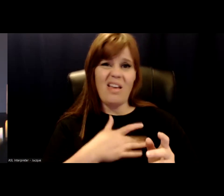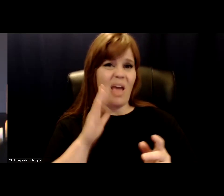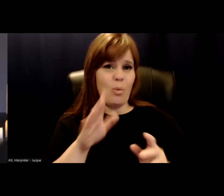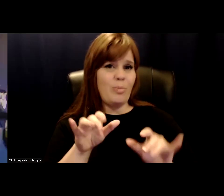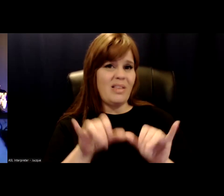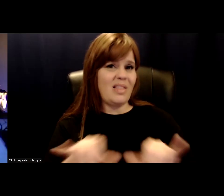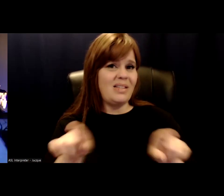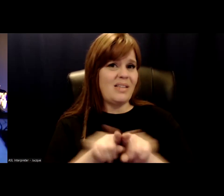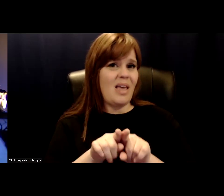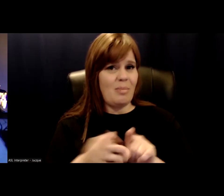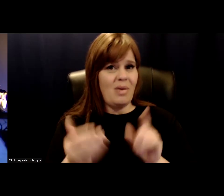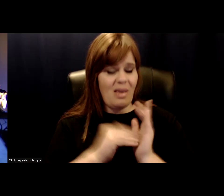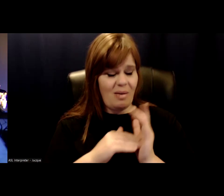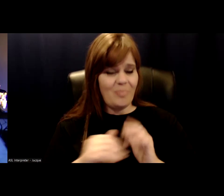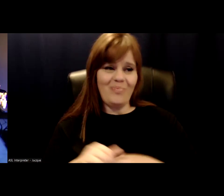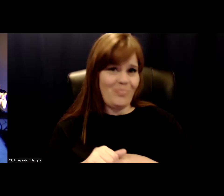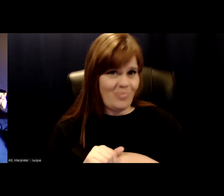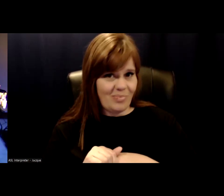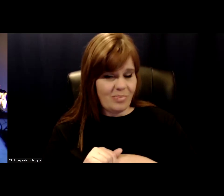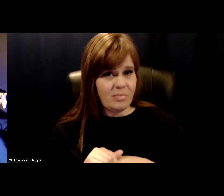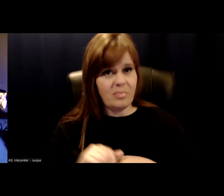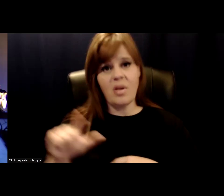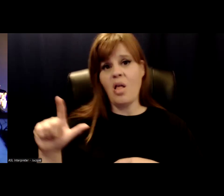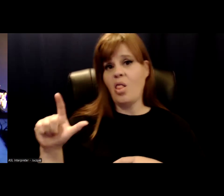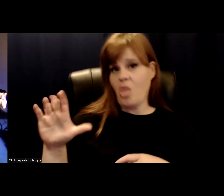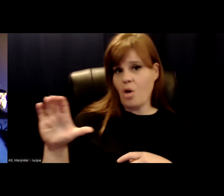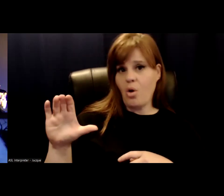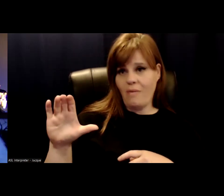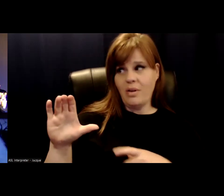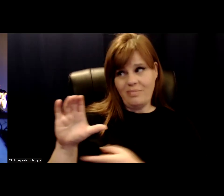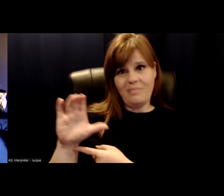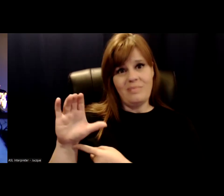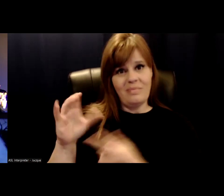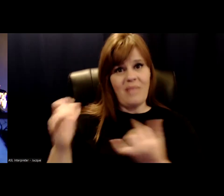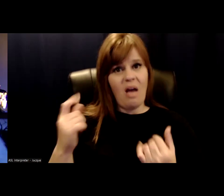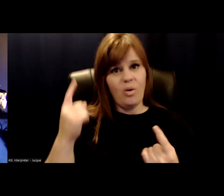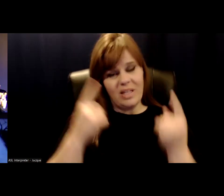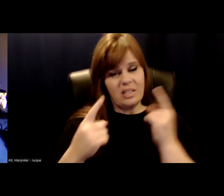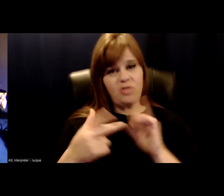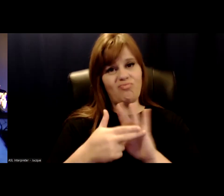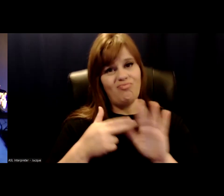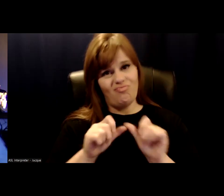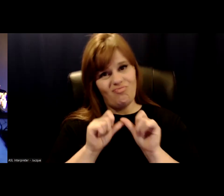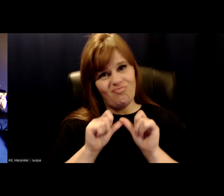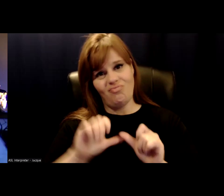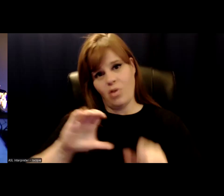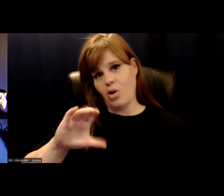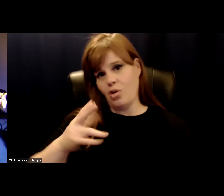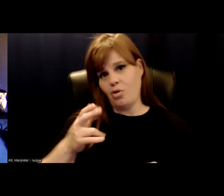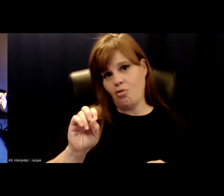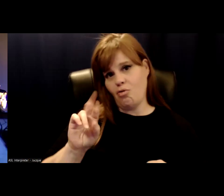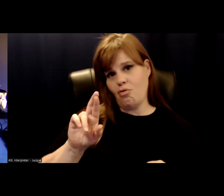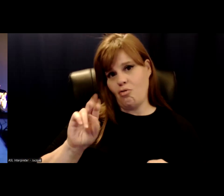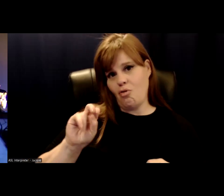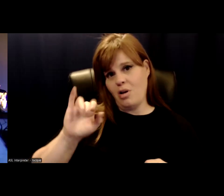Long COVID is now considered a chronic condition, and we hope eventually there is a cure.